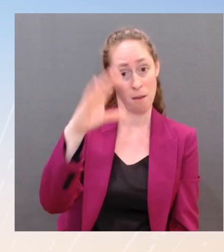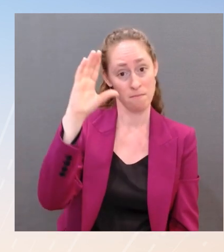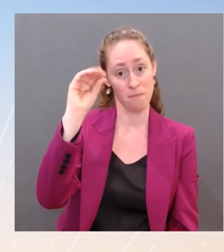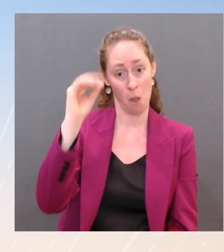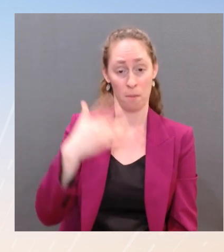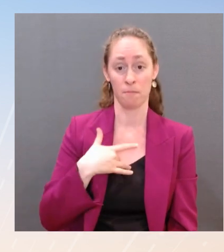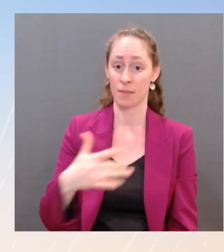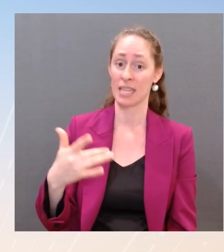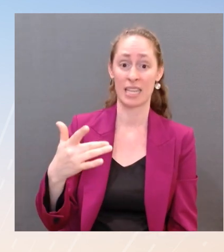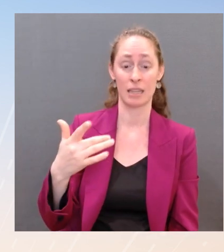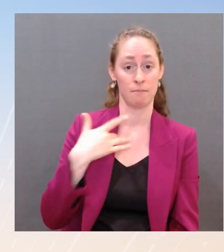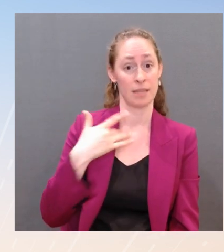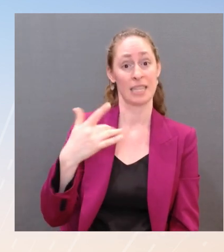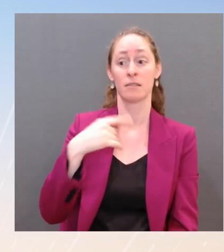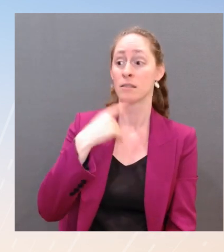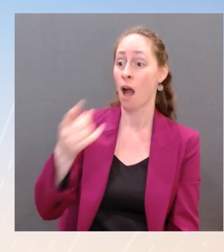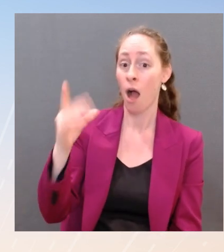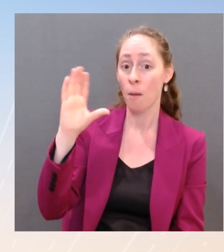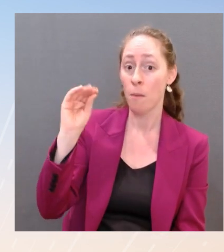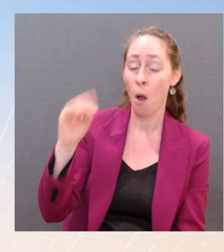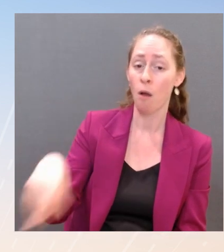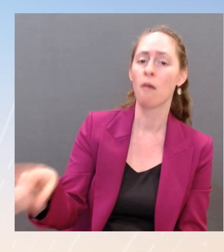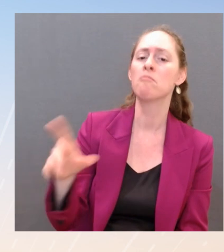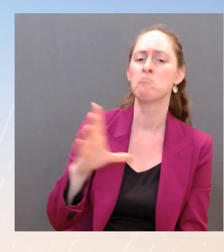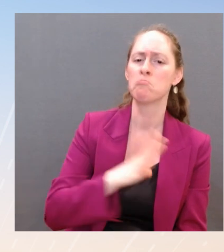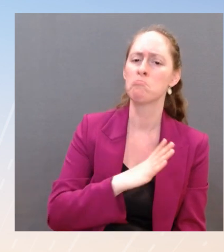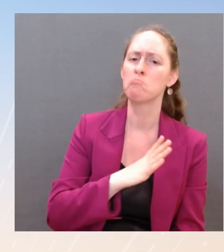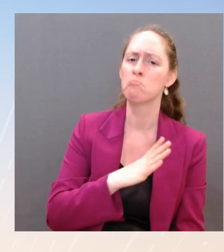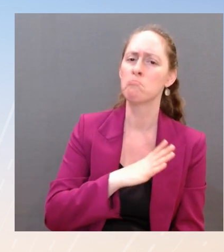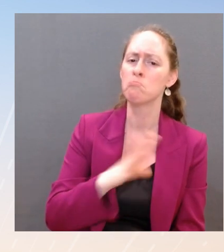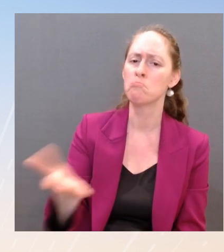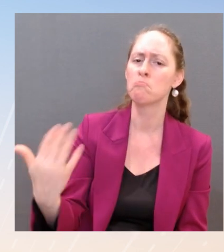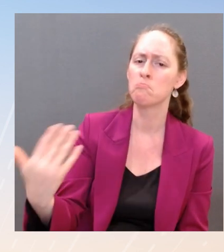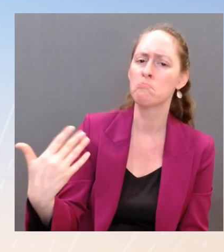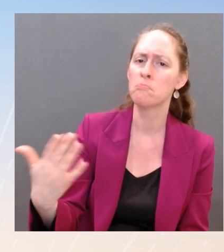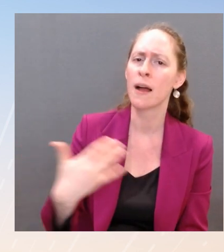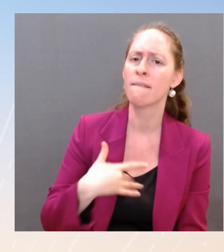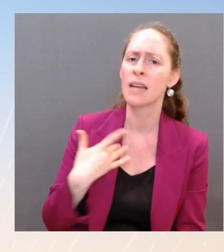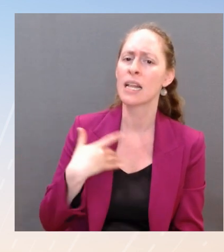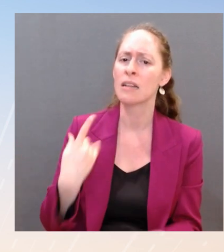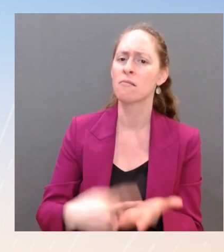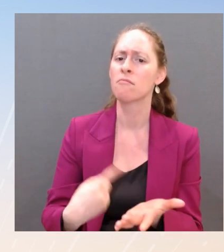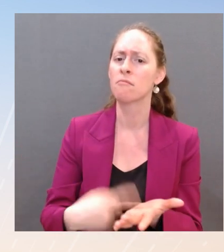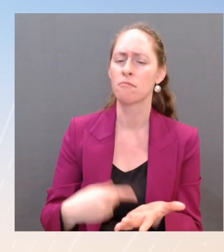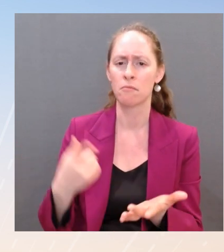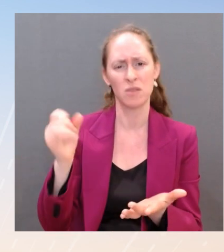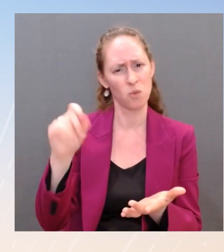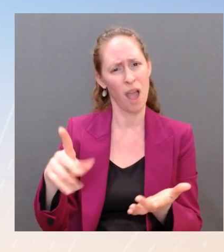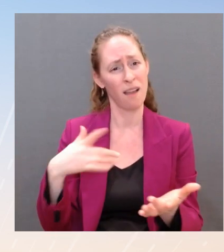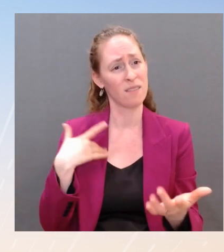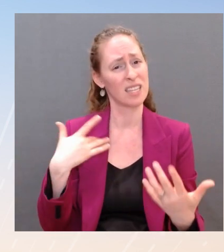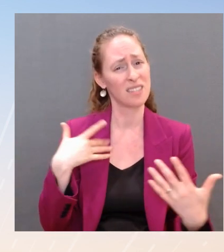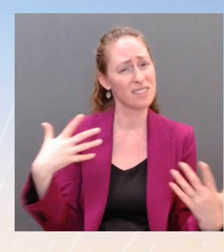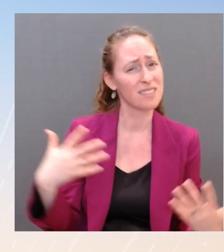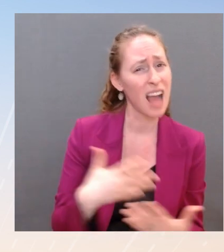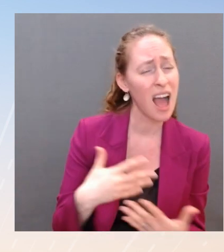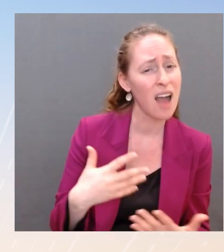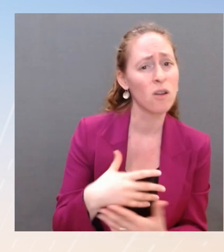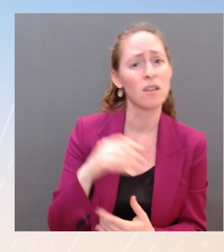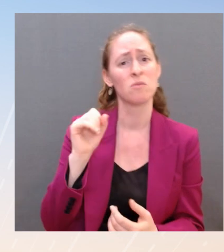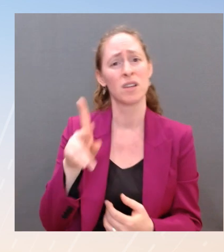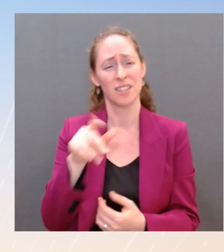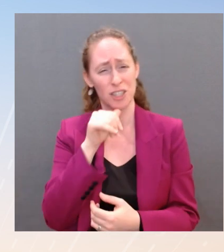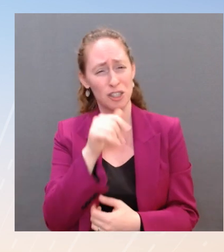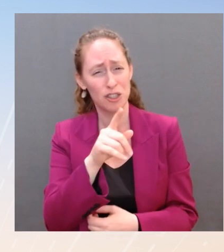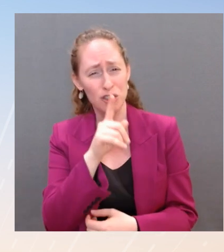talk about their feelings, that it's okay to express fear and doubt, right? And we've got to do that for kids, you know, across the